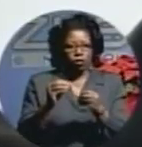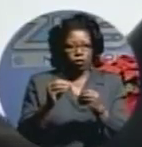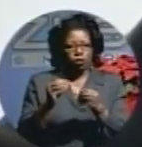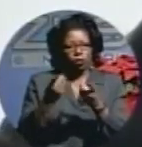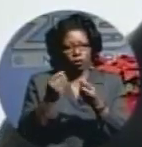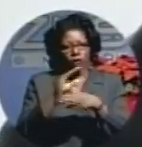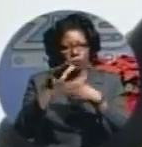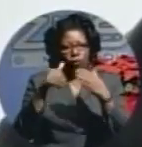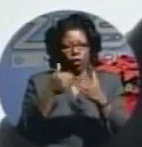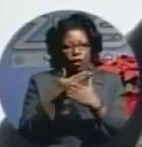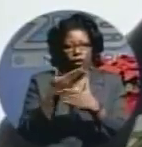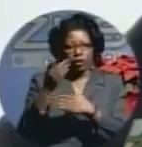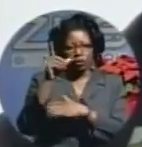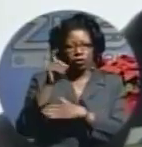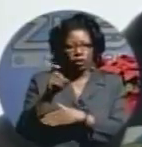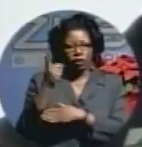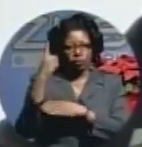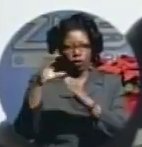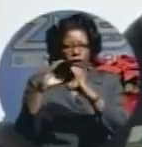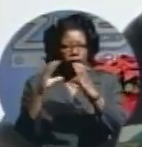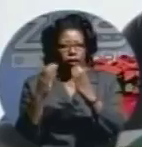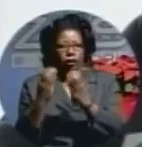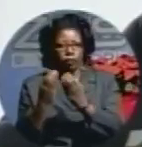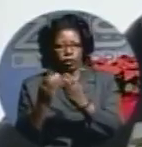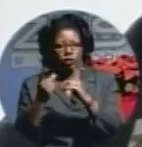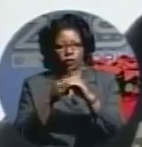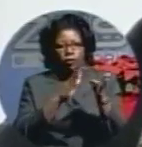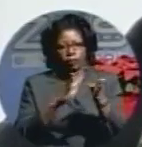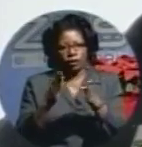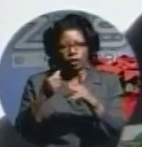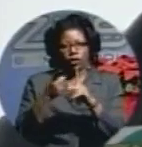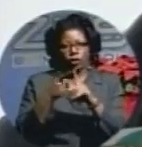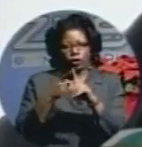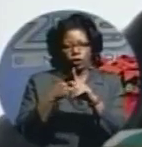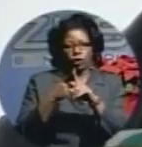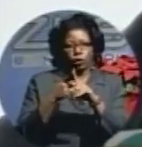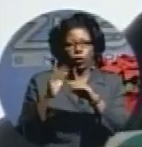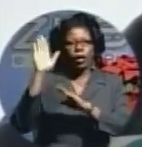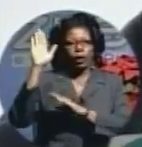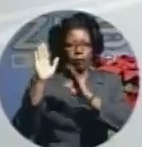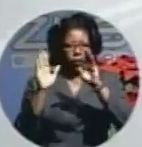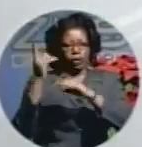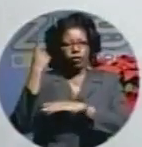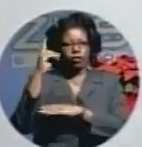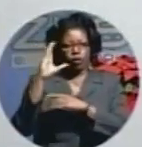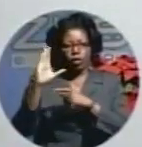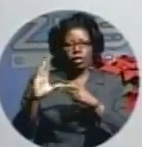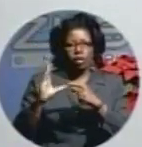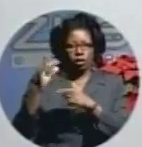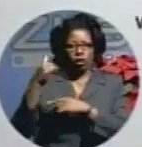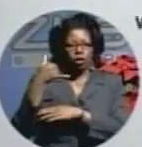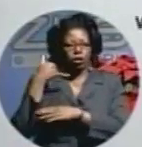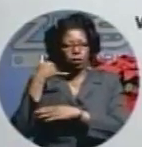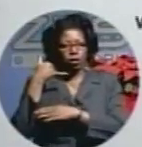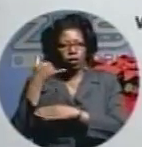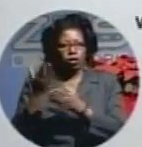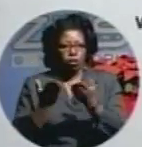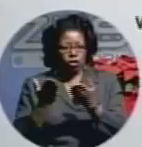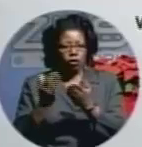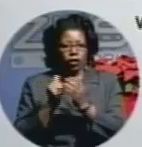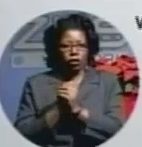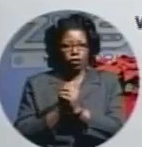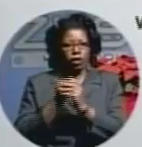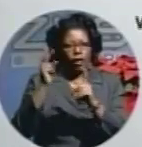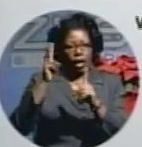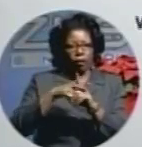do all the things that are necessary for a company that is preparing to bid for cellular services. ERCA received applications